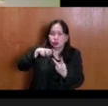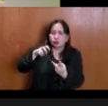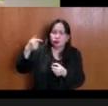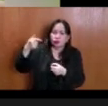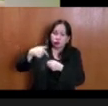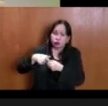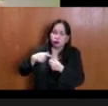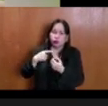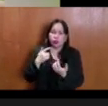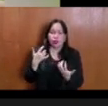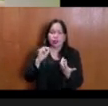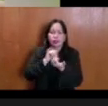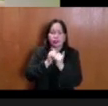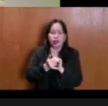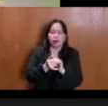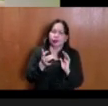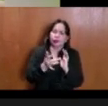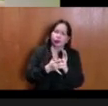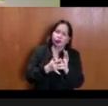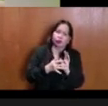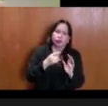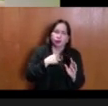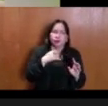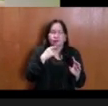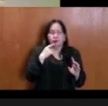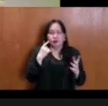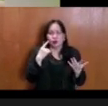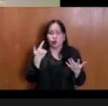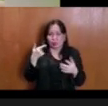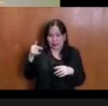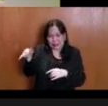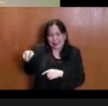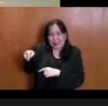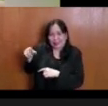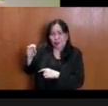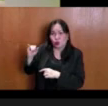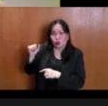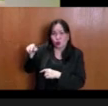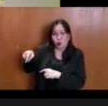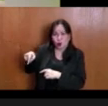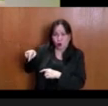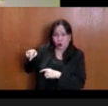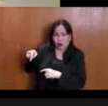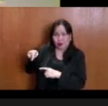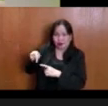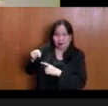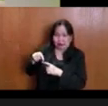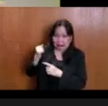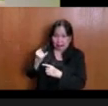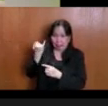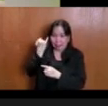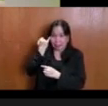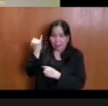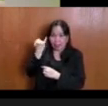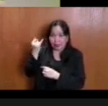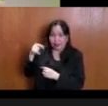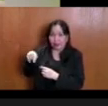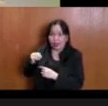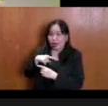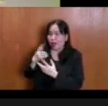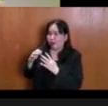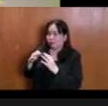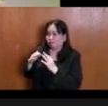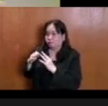adapt technologies. So we look into the coal plant itself. Can we now start innovating our coal thermal